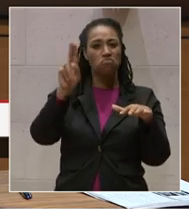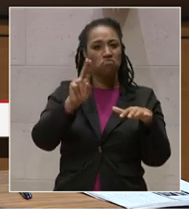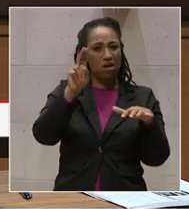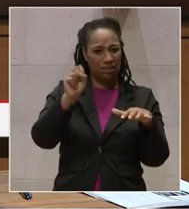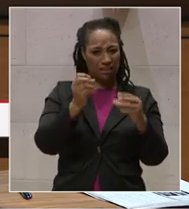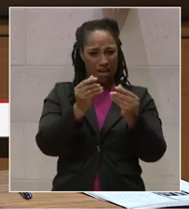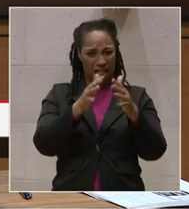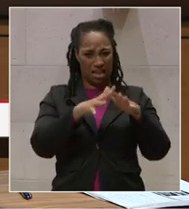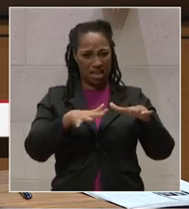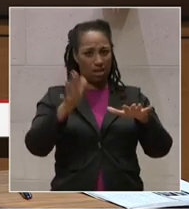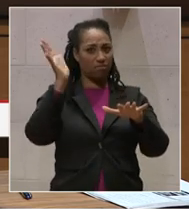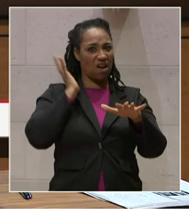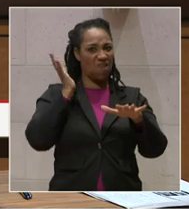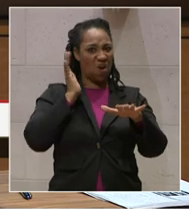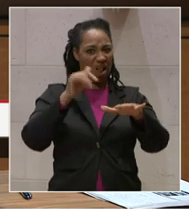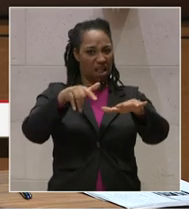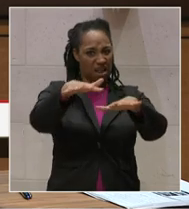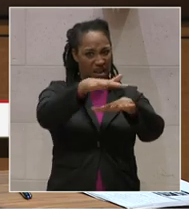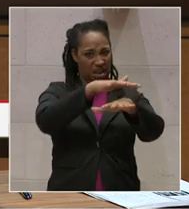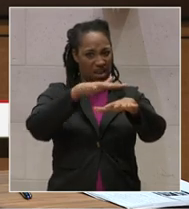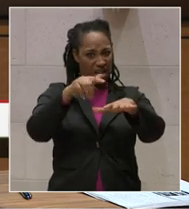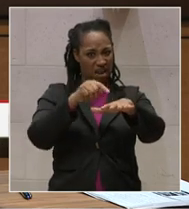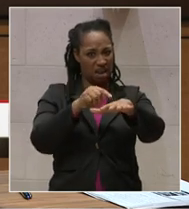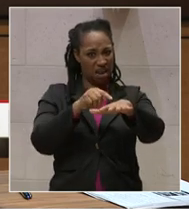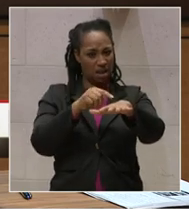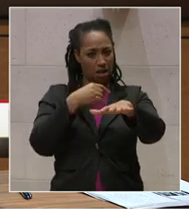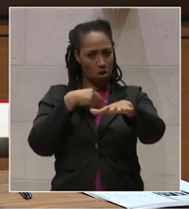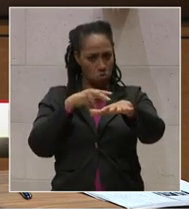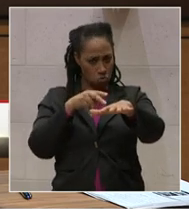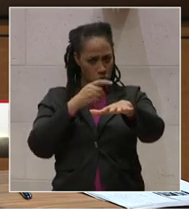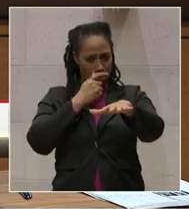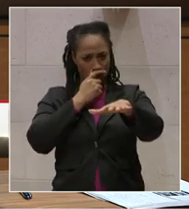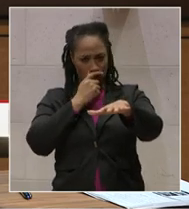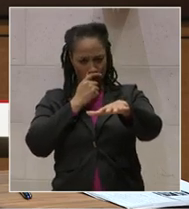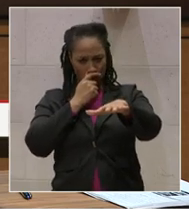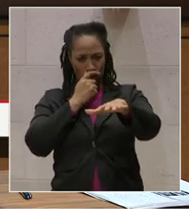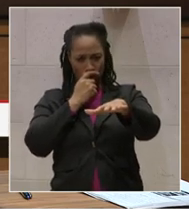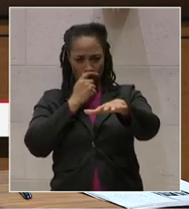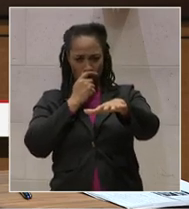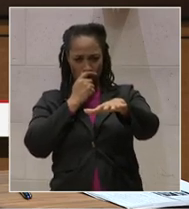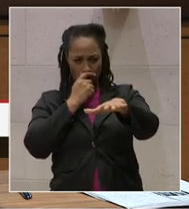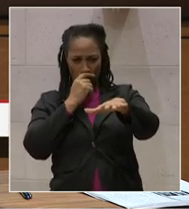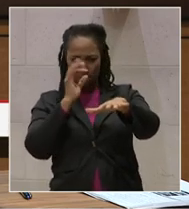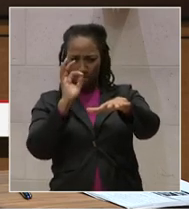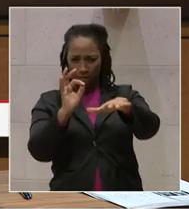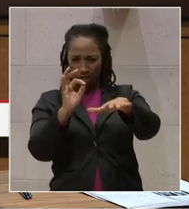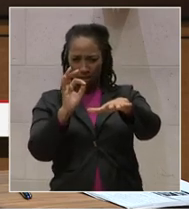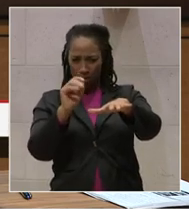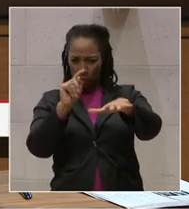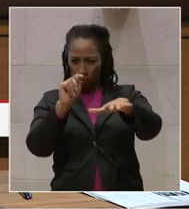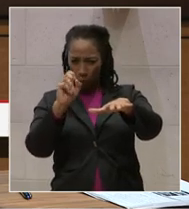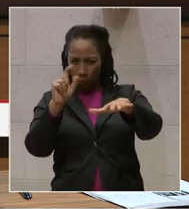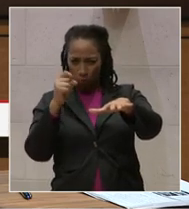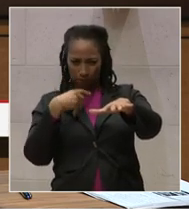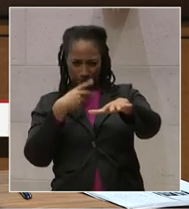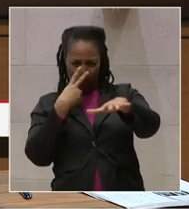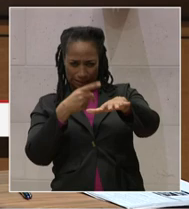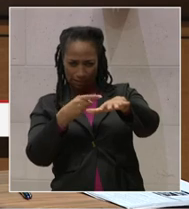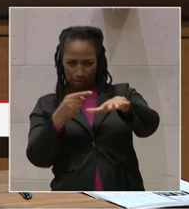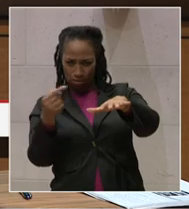showcases how layering our tools can achieve ambitious goals, such as our 4% and 9% and